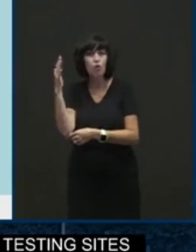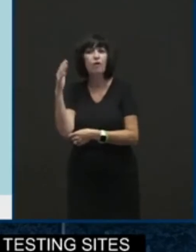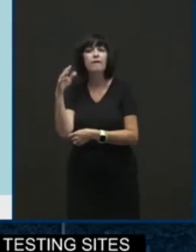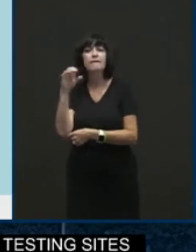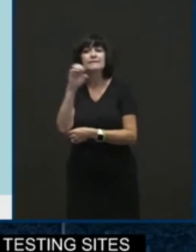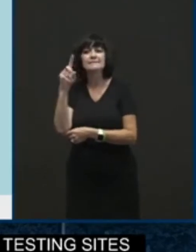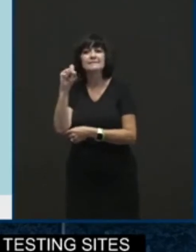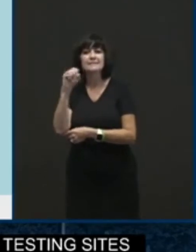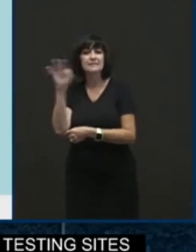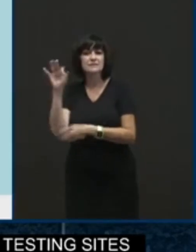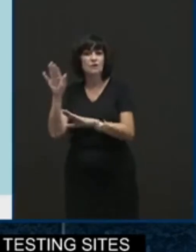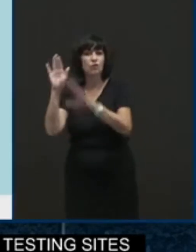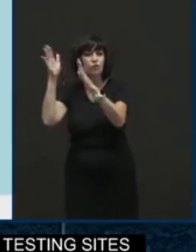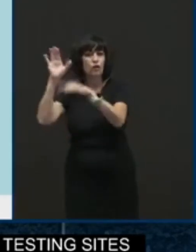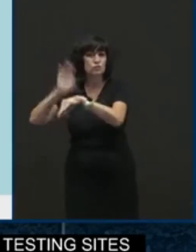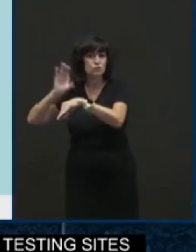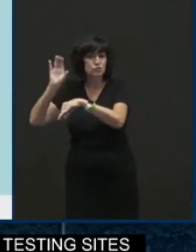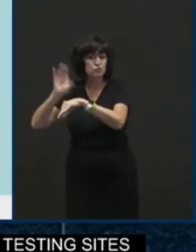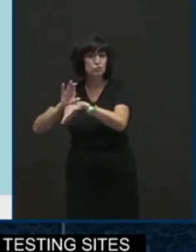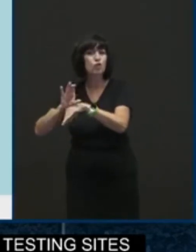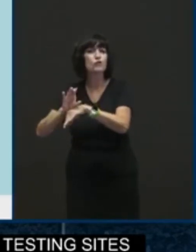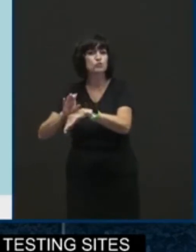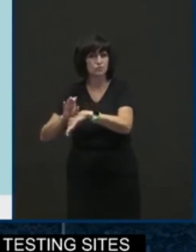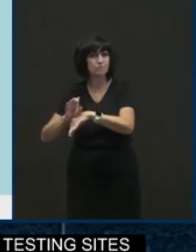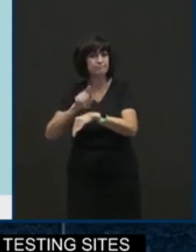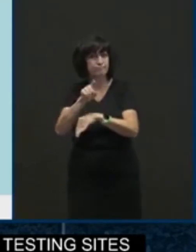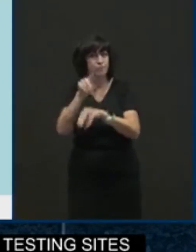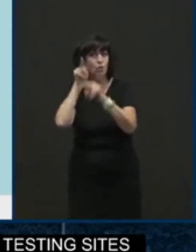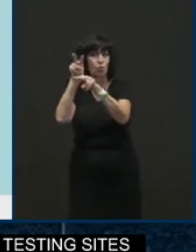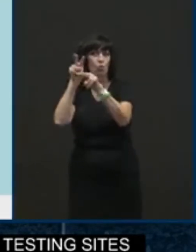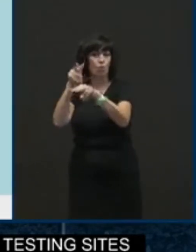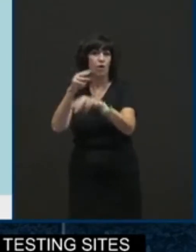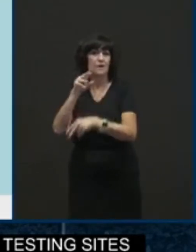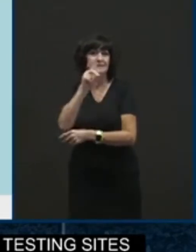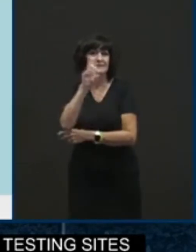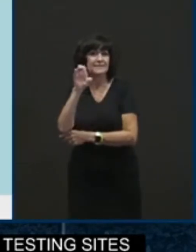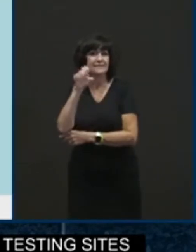the curative sites. Keep your eyes on our website,